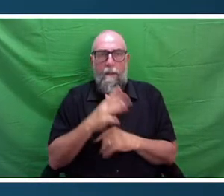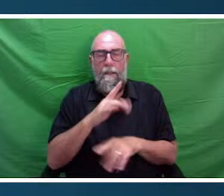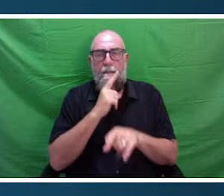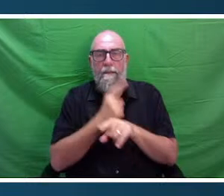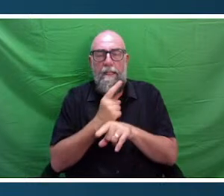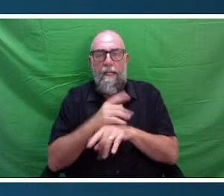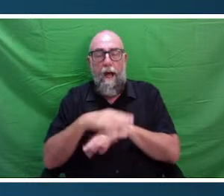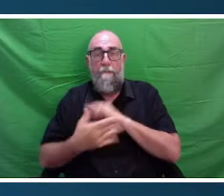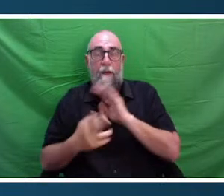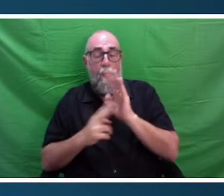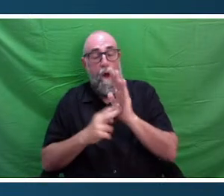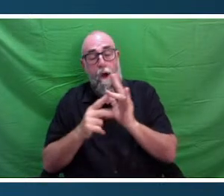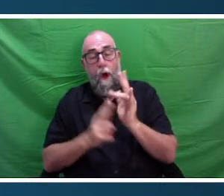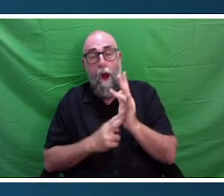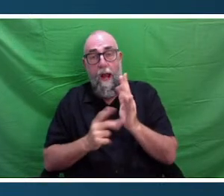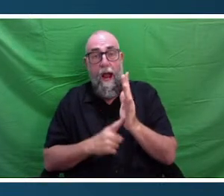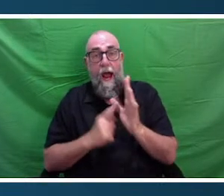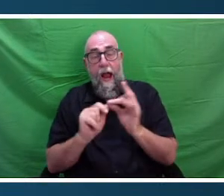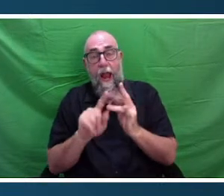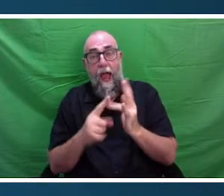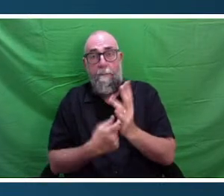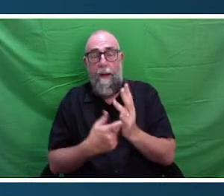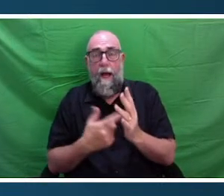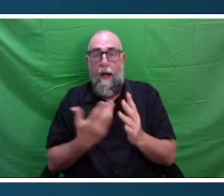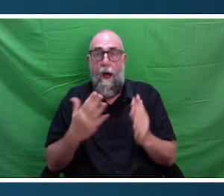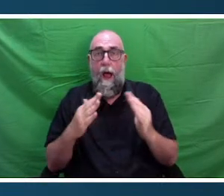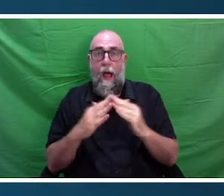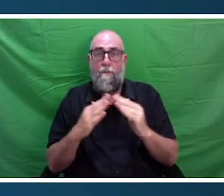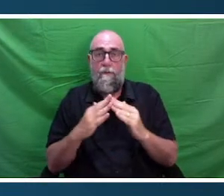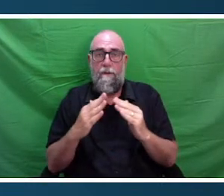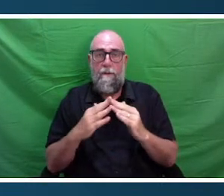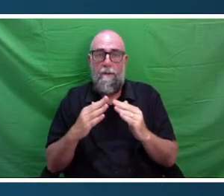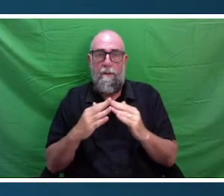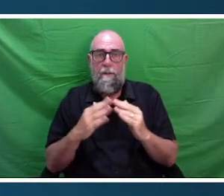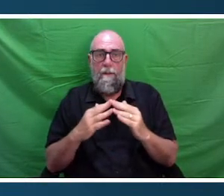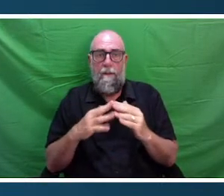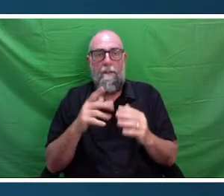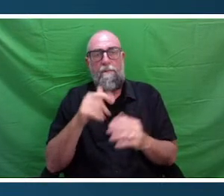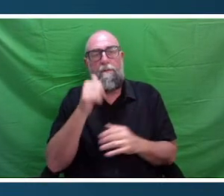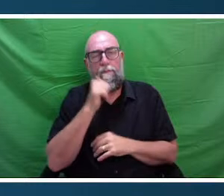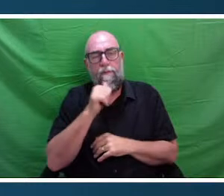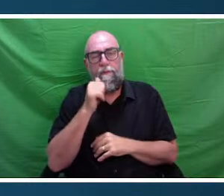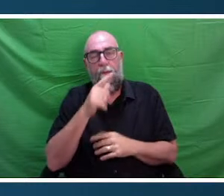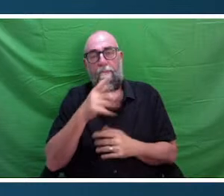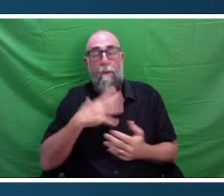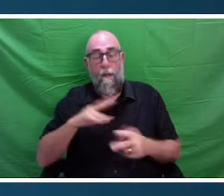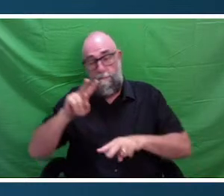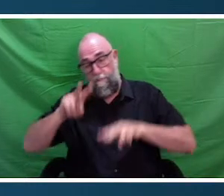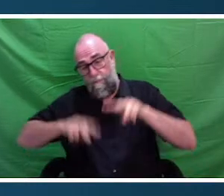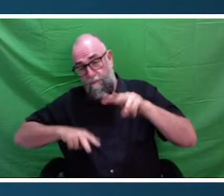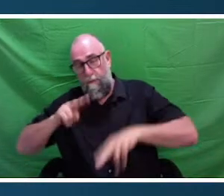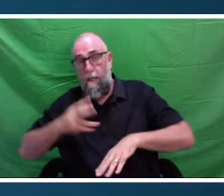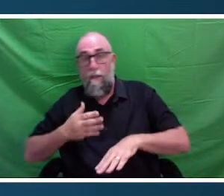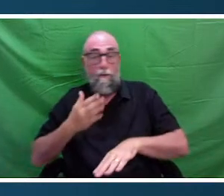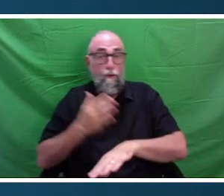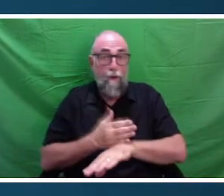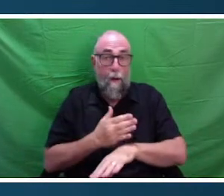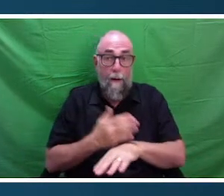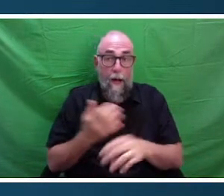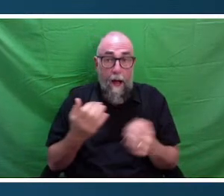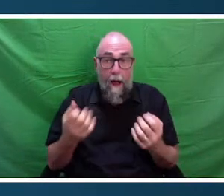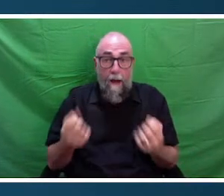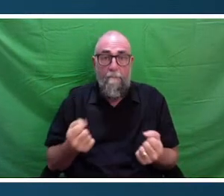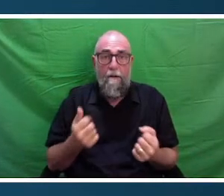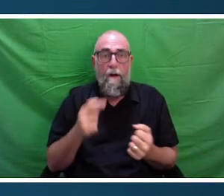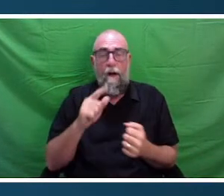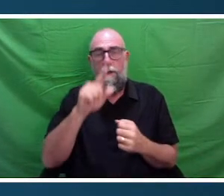households, that basically emulates a labour force survey in a country. So if you wanted to go and assess employment or female labour force participation, you can go and do this with the data